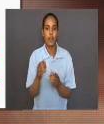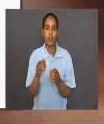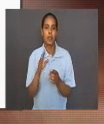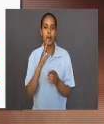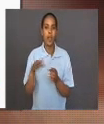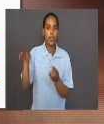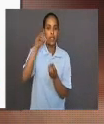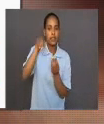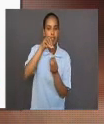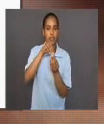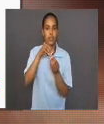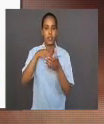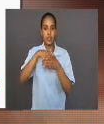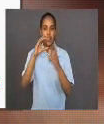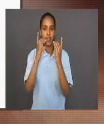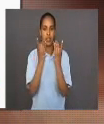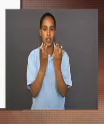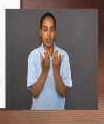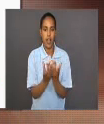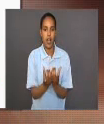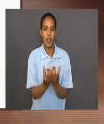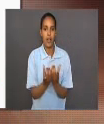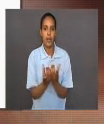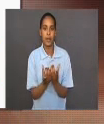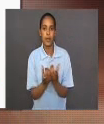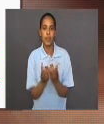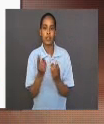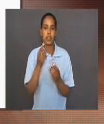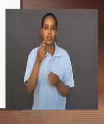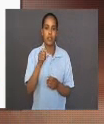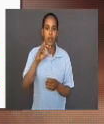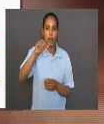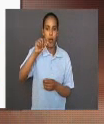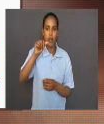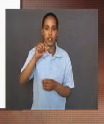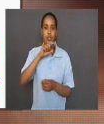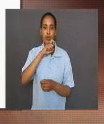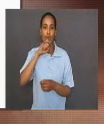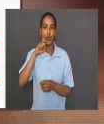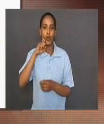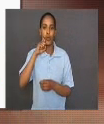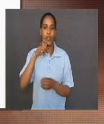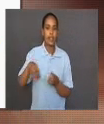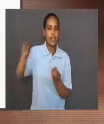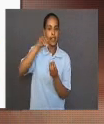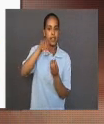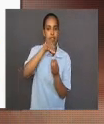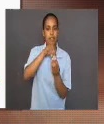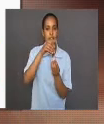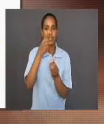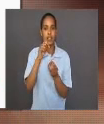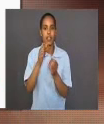By increasing its surface area, the powdered solid increases